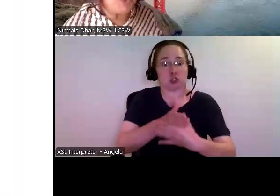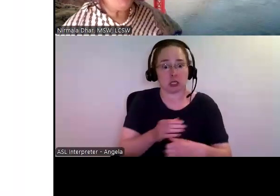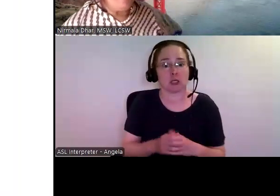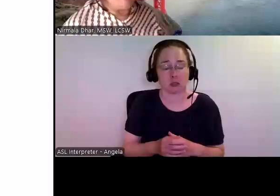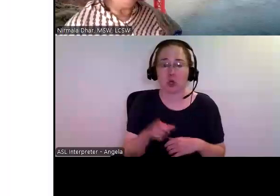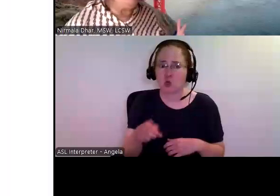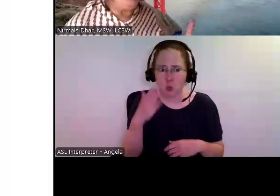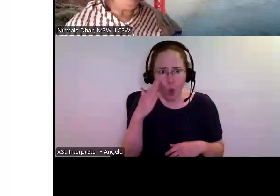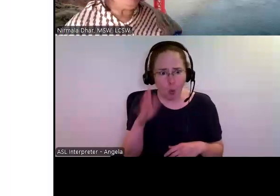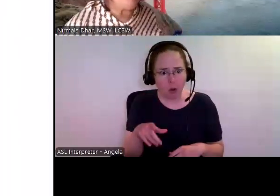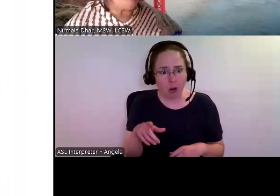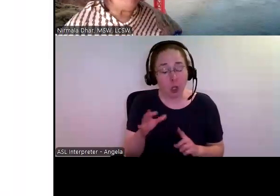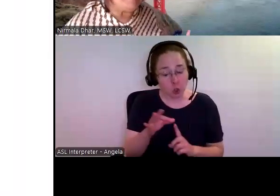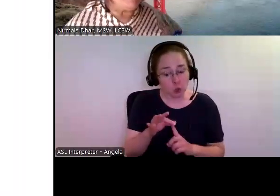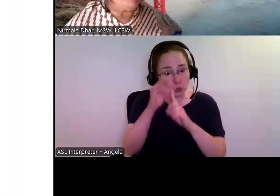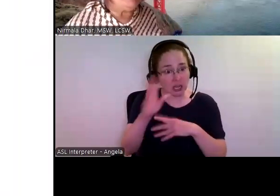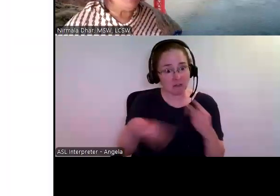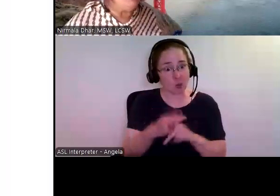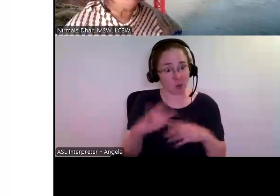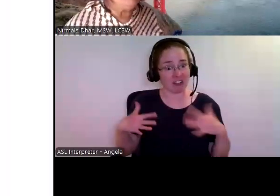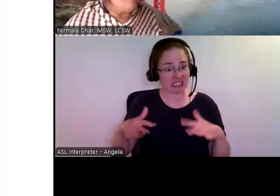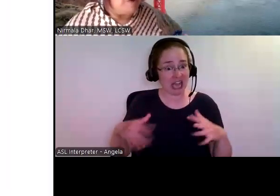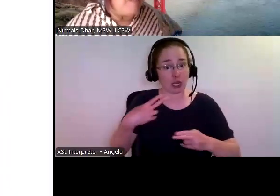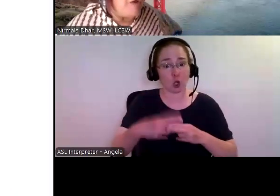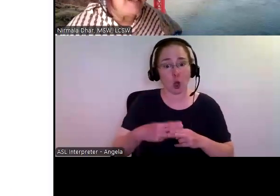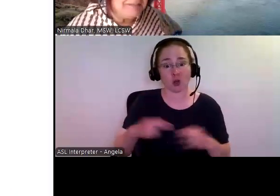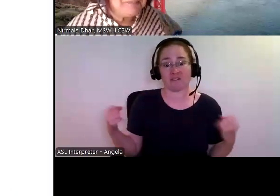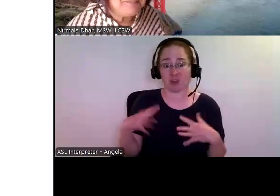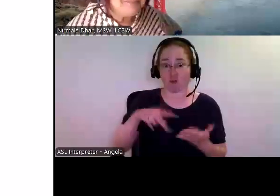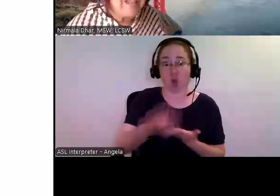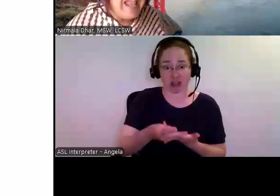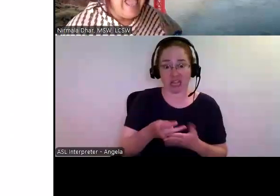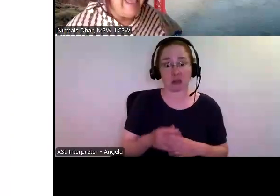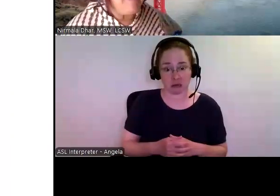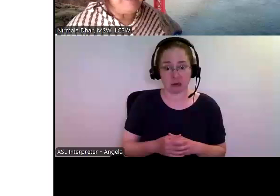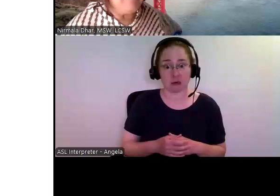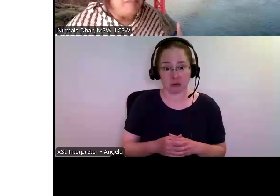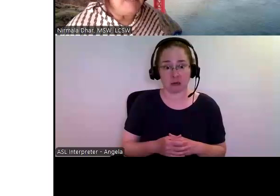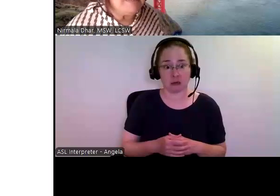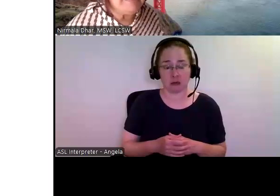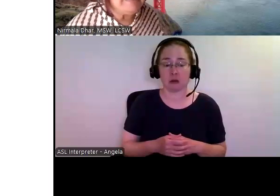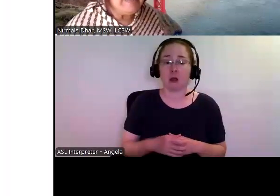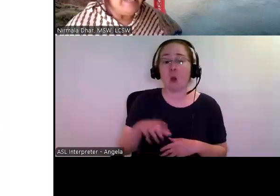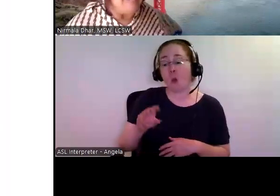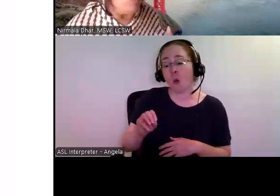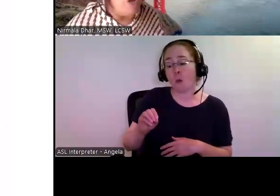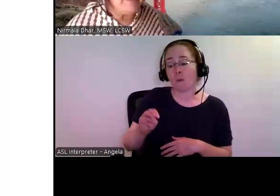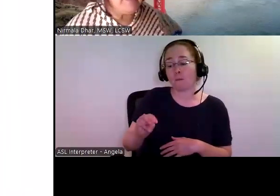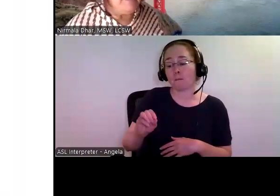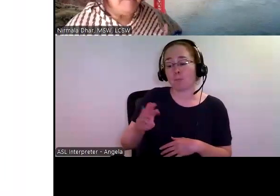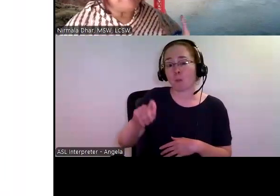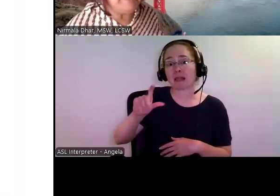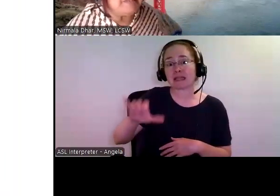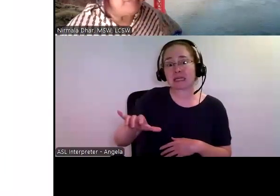Did you know that there's a unique form of anxiety called fear of falling, and that mobility and